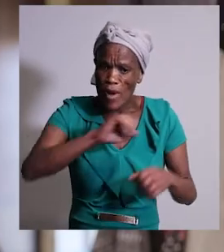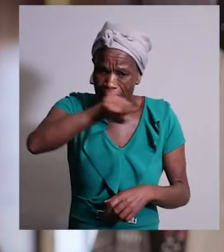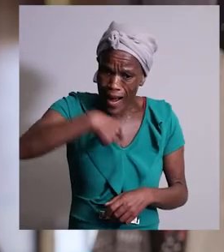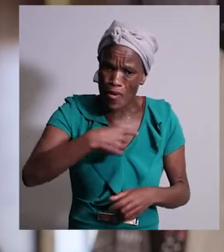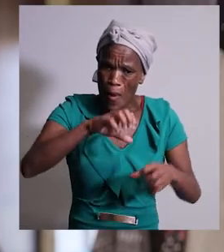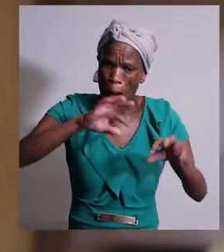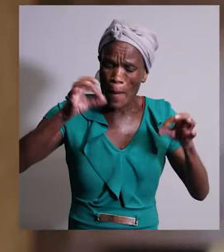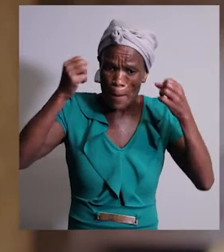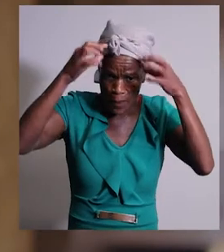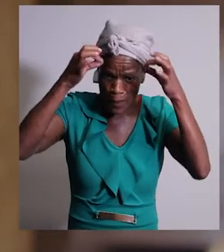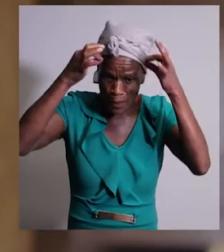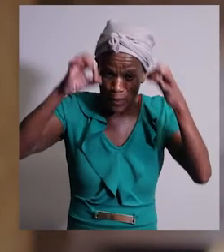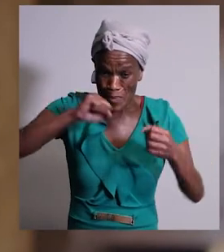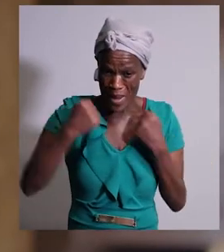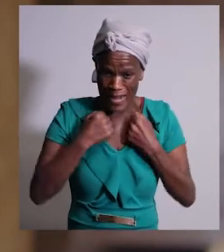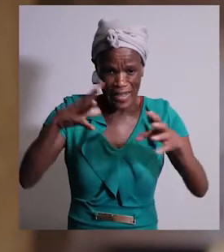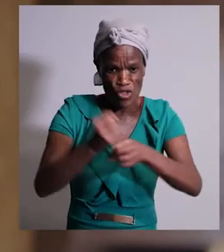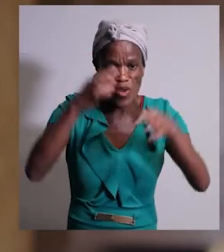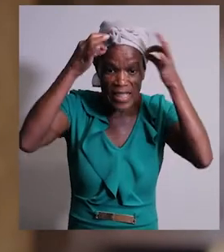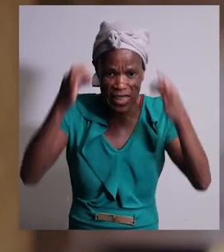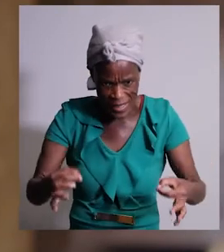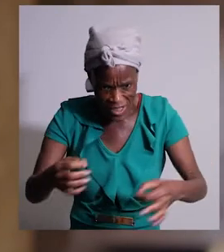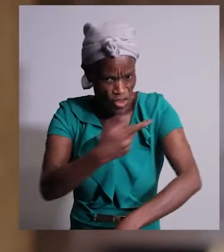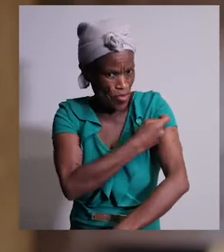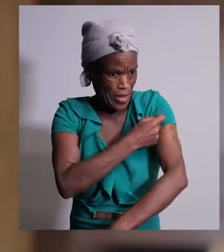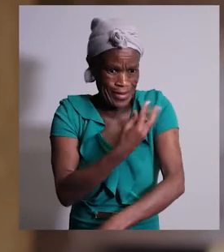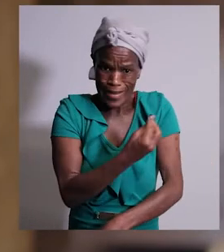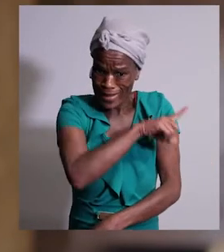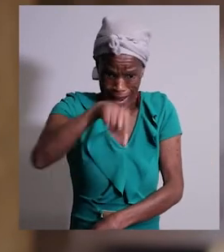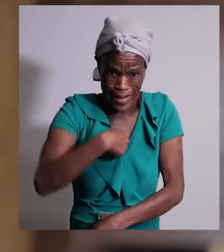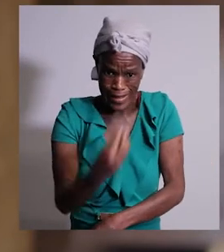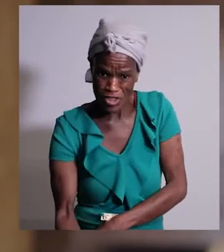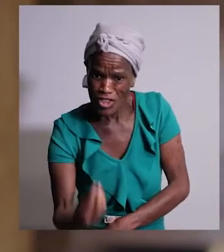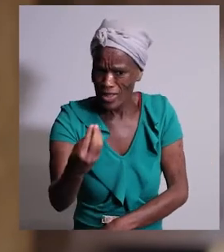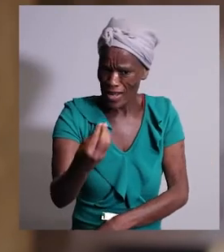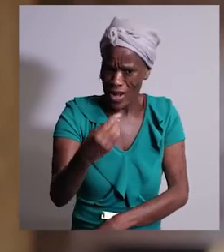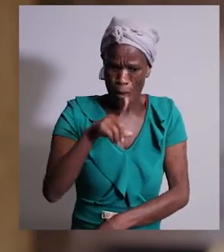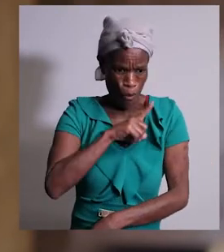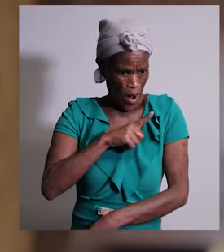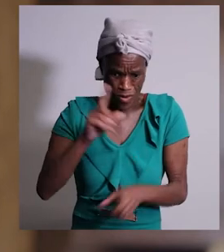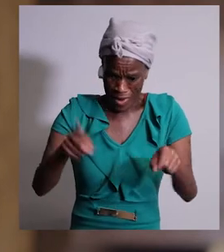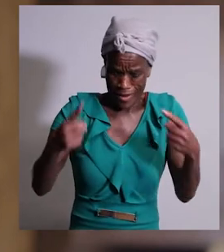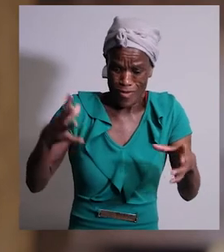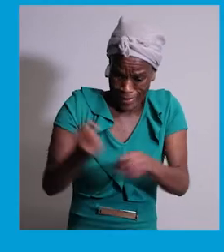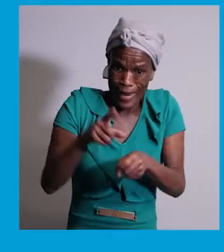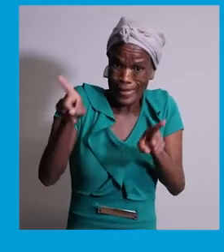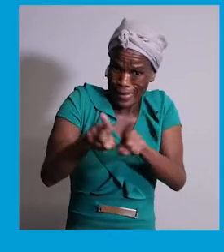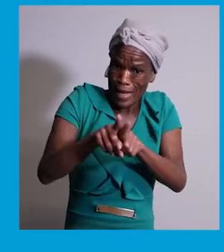to vaccinate us, why can we not take that decision upon ourselves to say, let me save my life, let me save my family and get